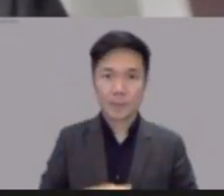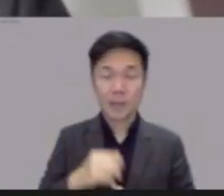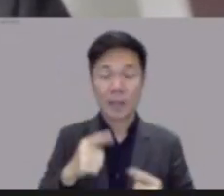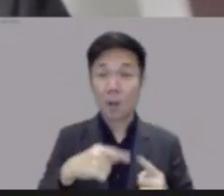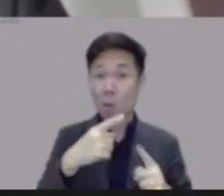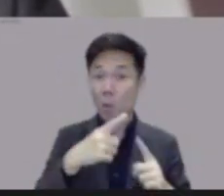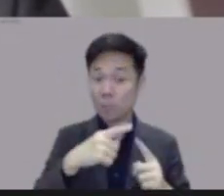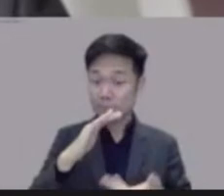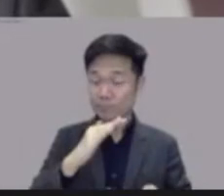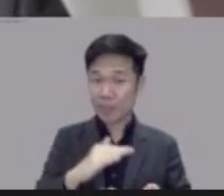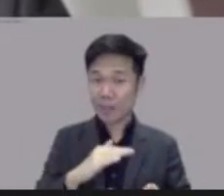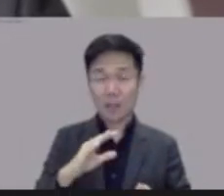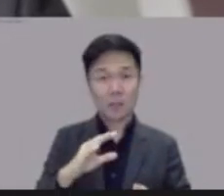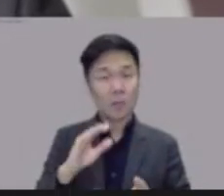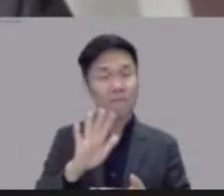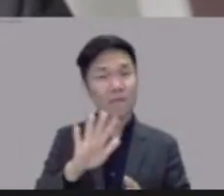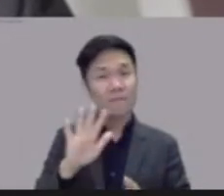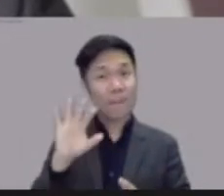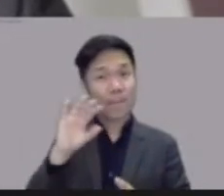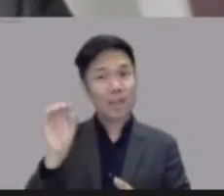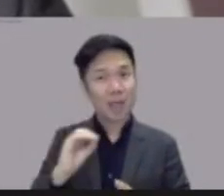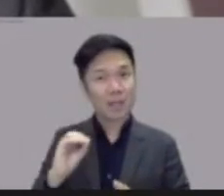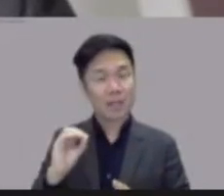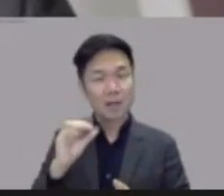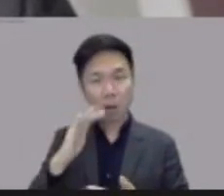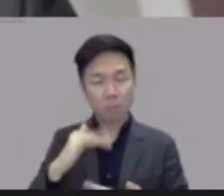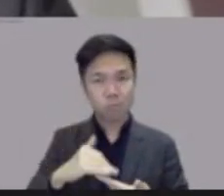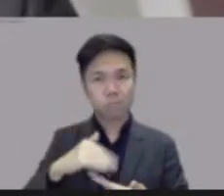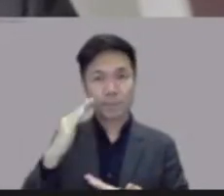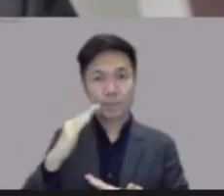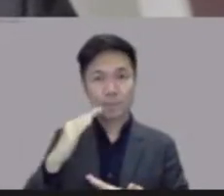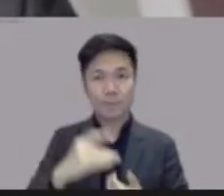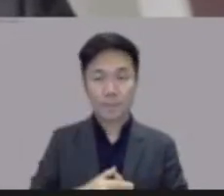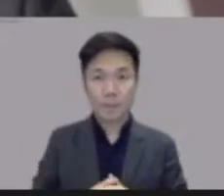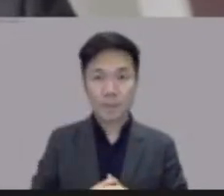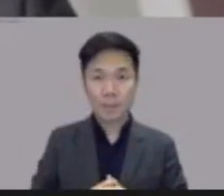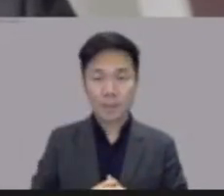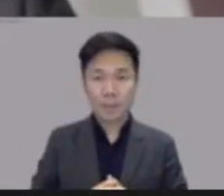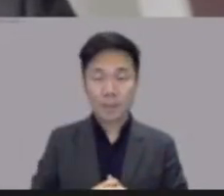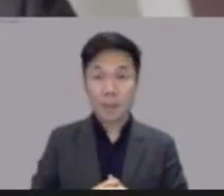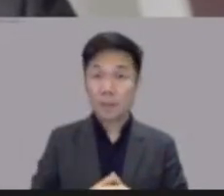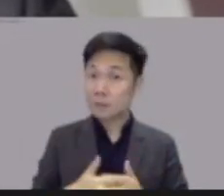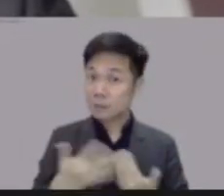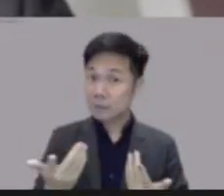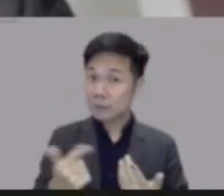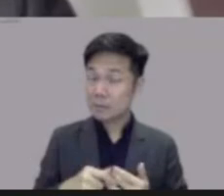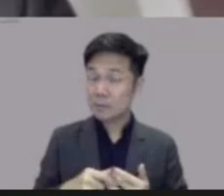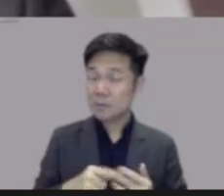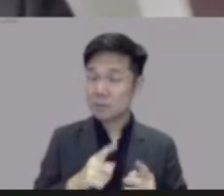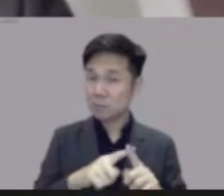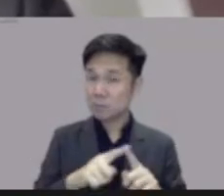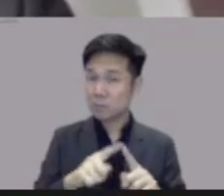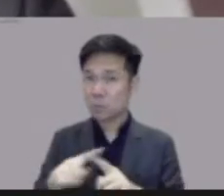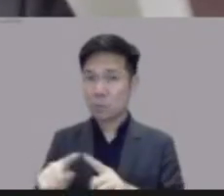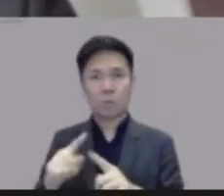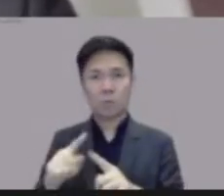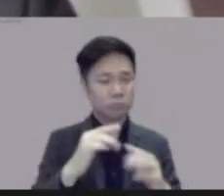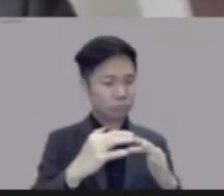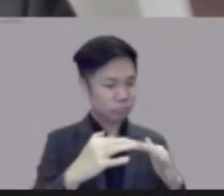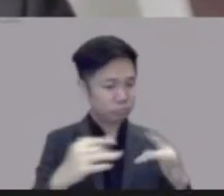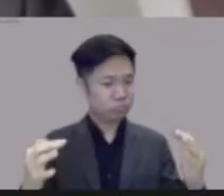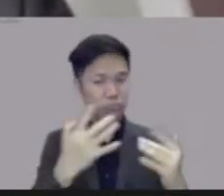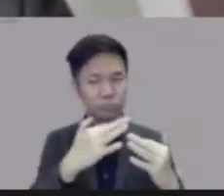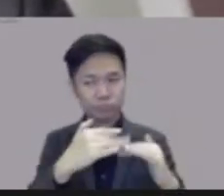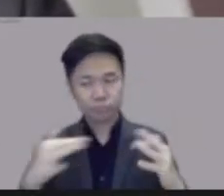expansion across the region has led to biodiversity laws to a waste management and increased air and marine